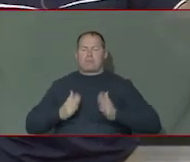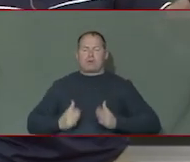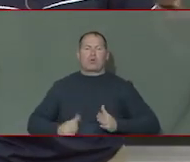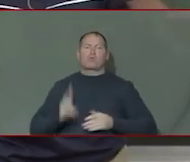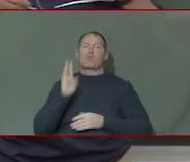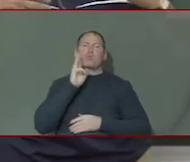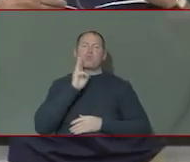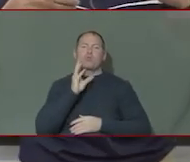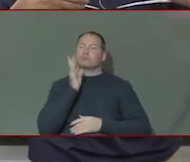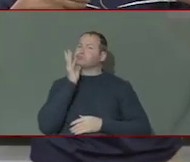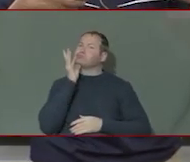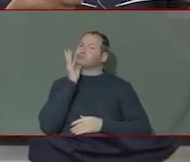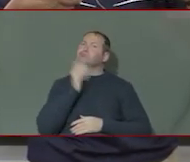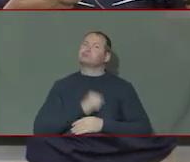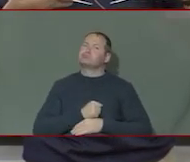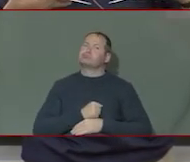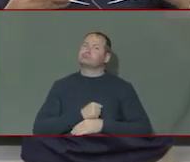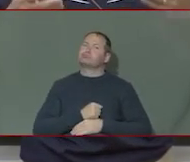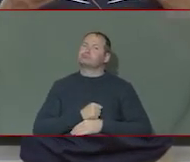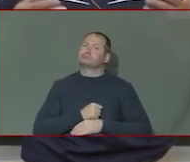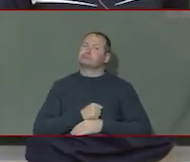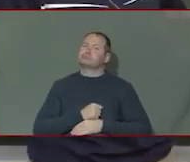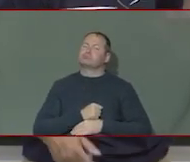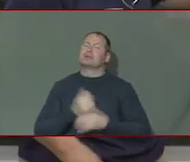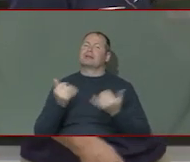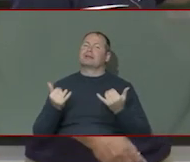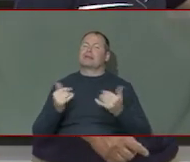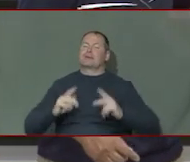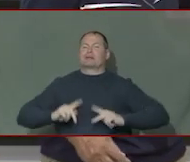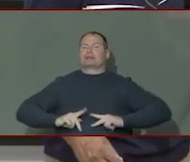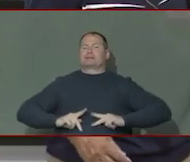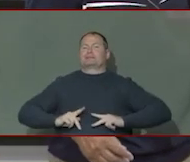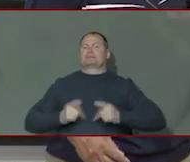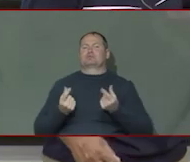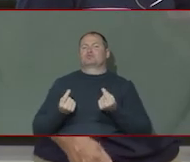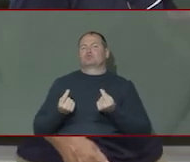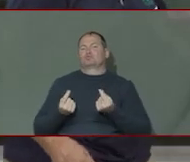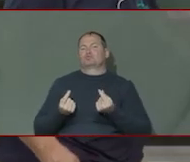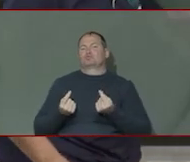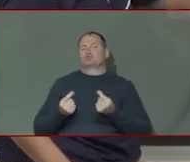simple language in the body. Then what will the kidneys regulate?